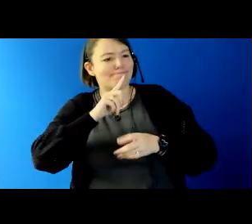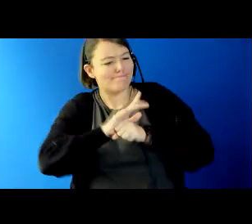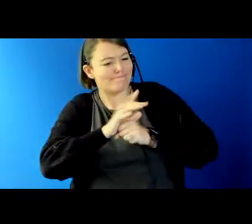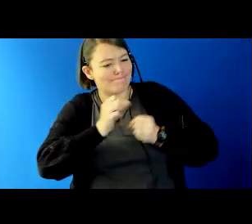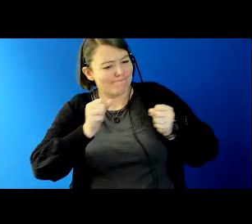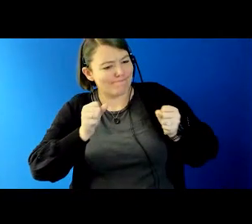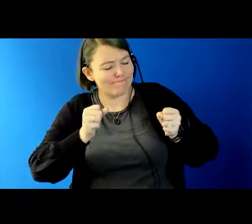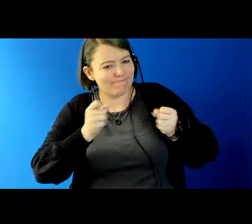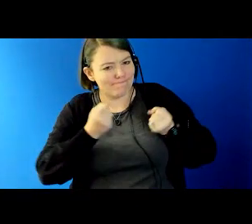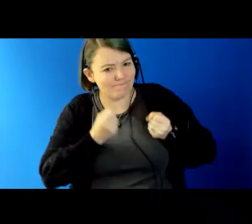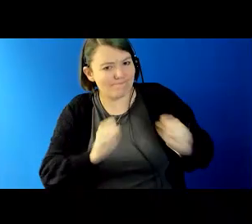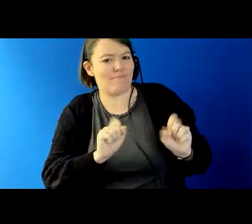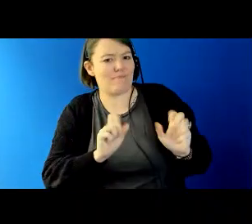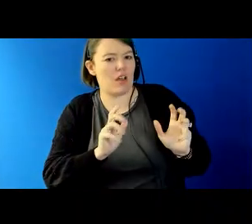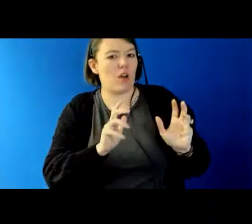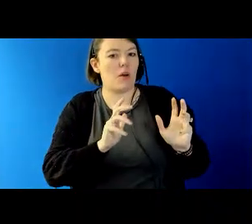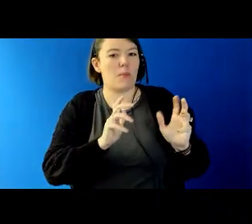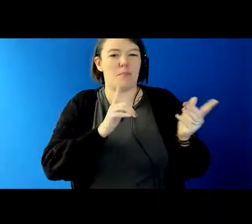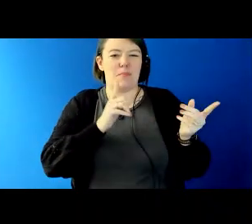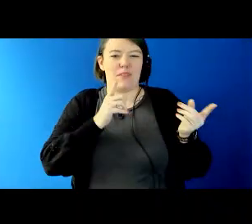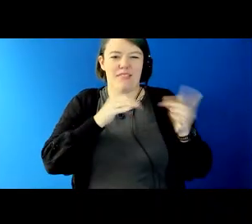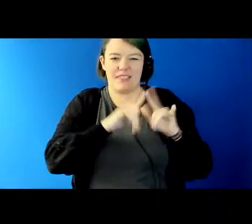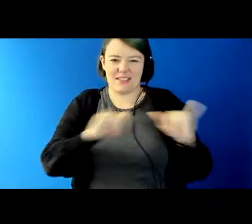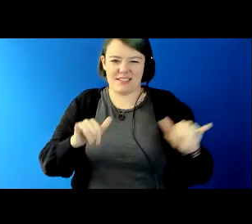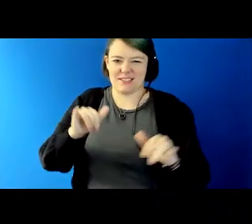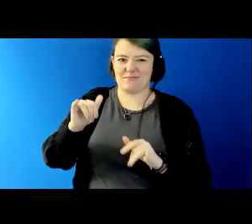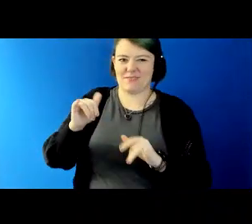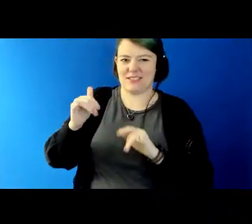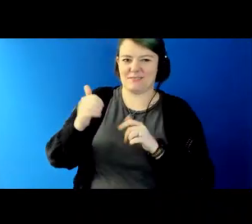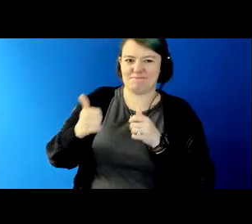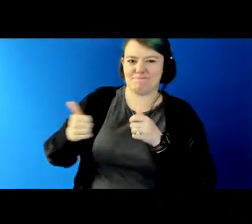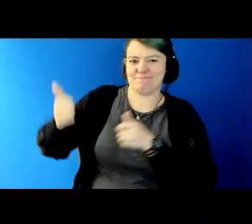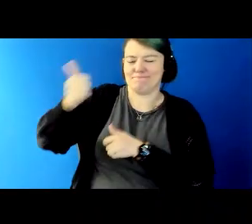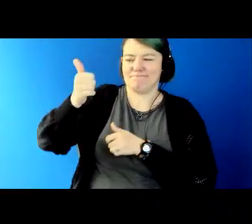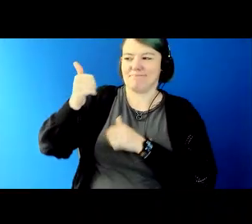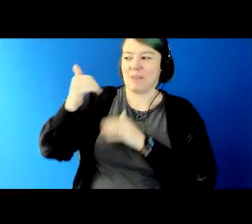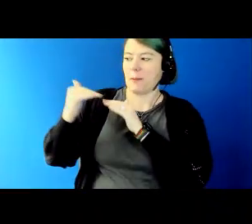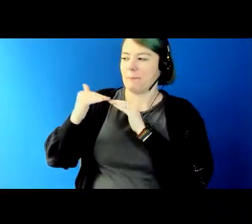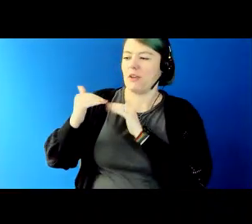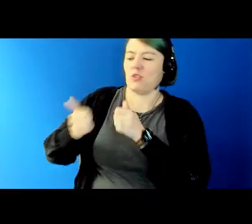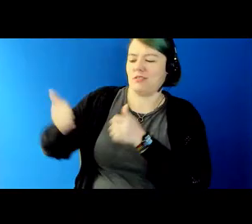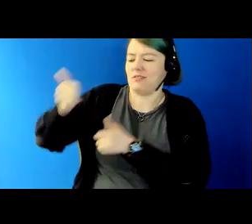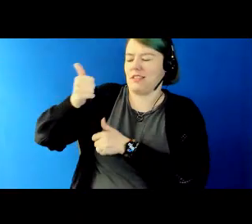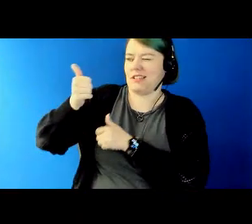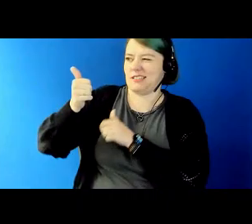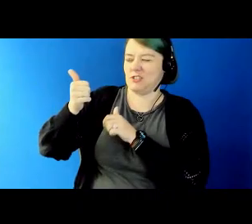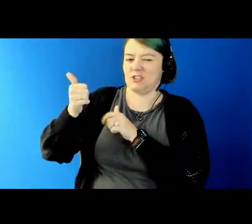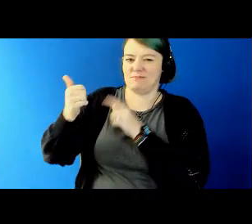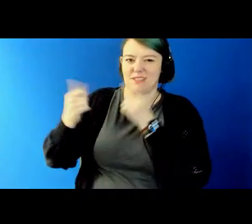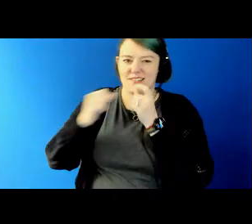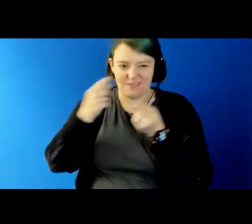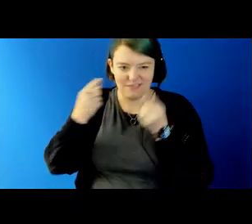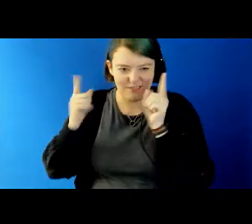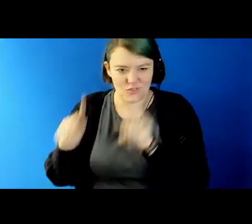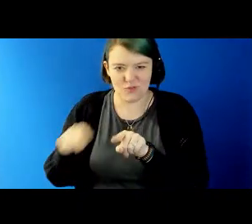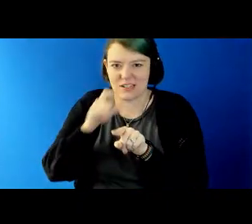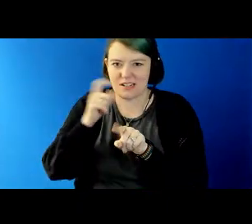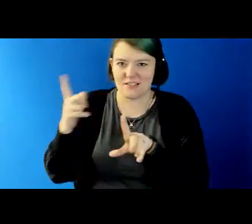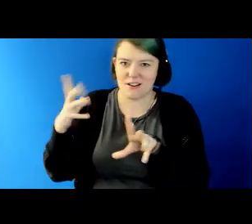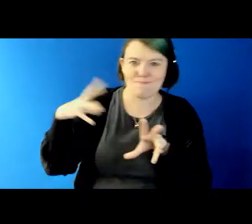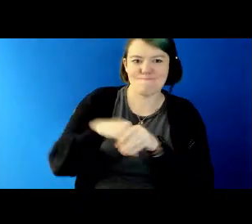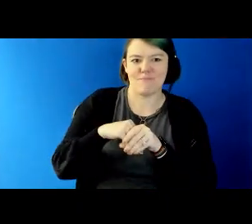that human element to the conversation. You can also share examples of easy to implement accommodations that have made that